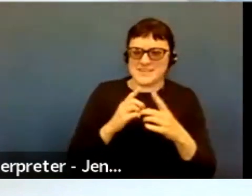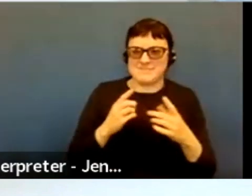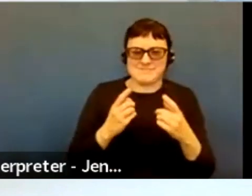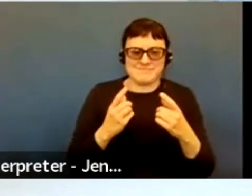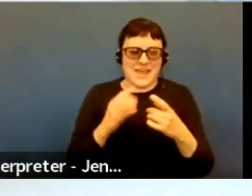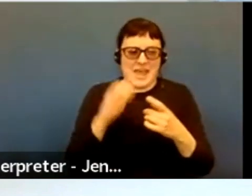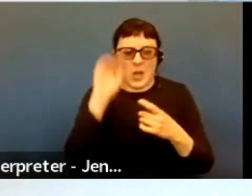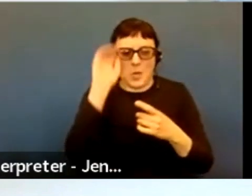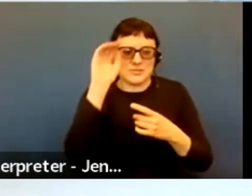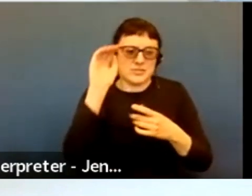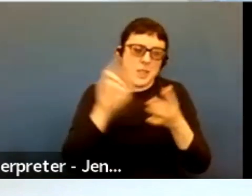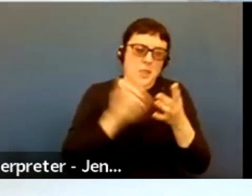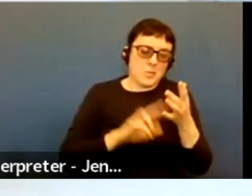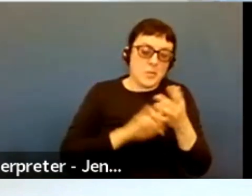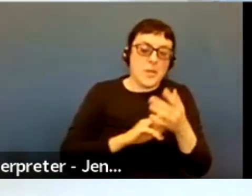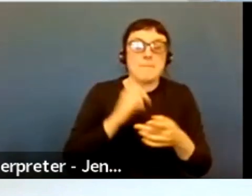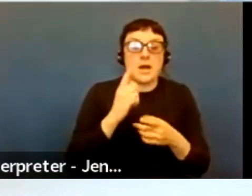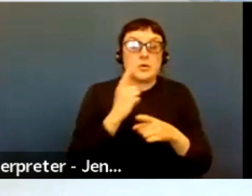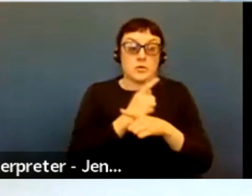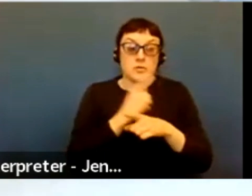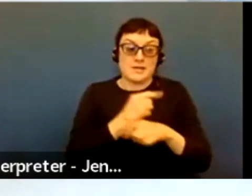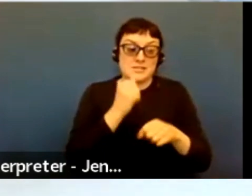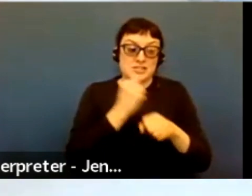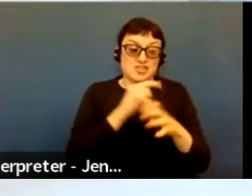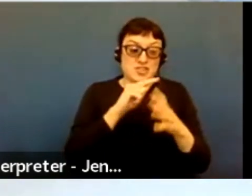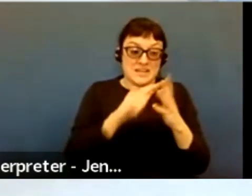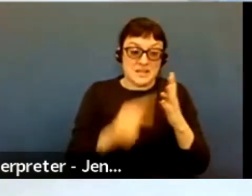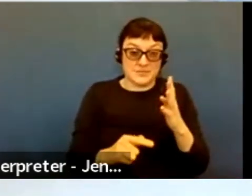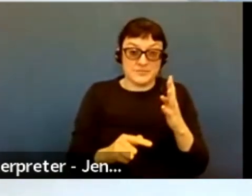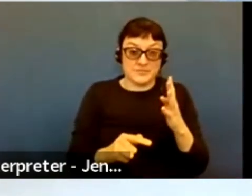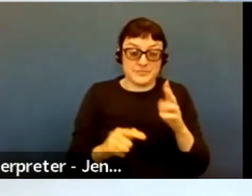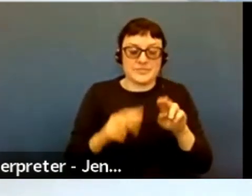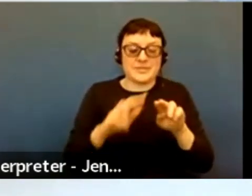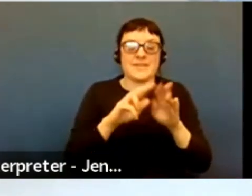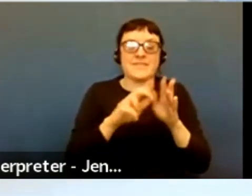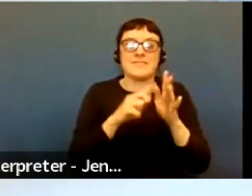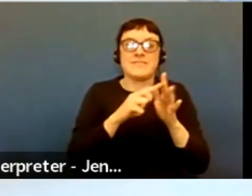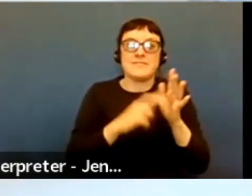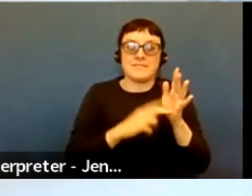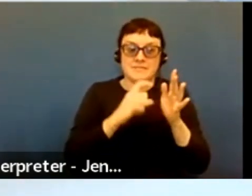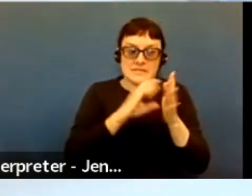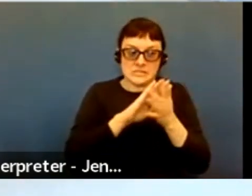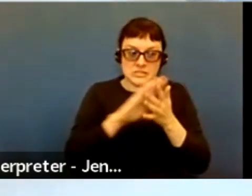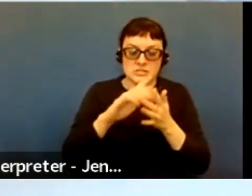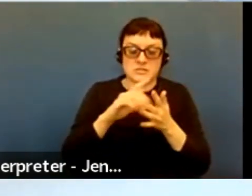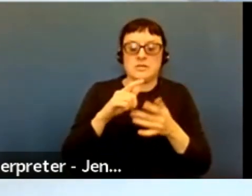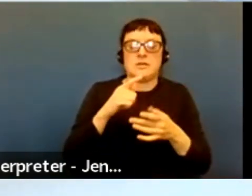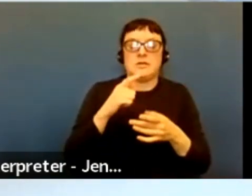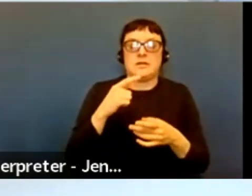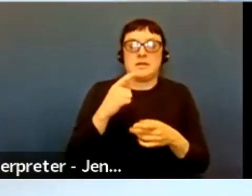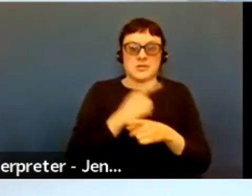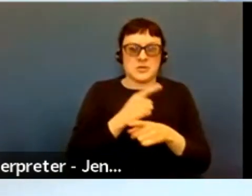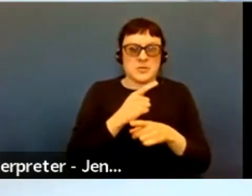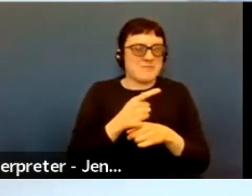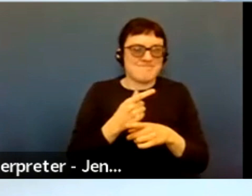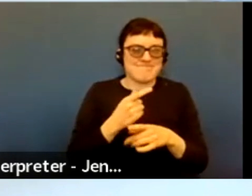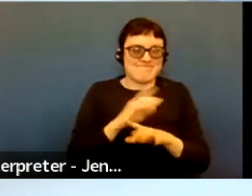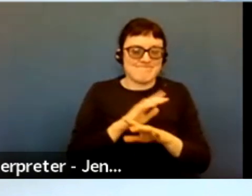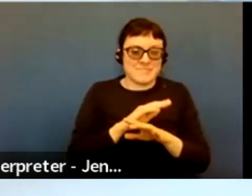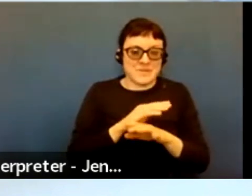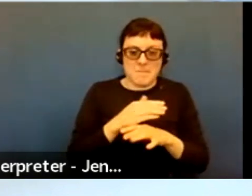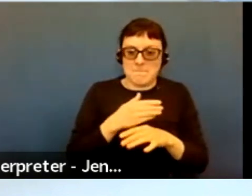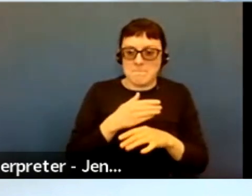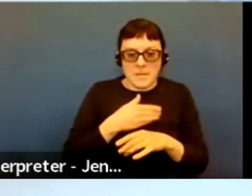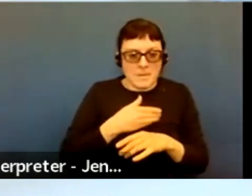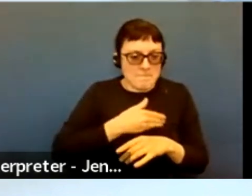There's tons of transgression in those characters. But in terms of gender, Finch was talking about how